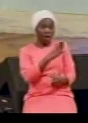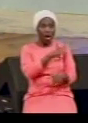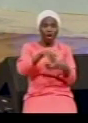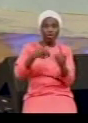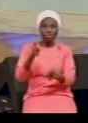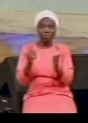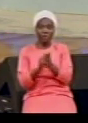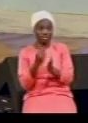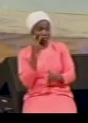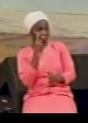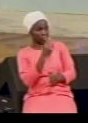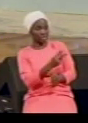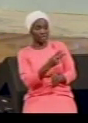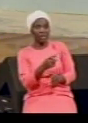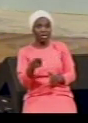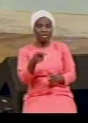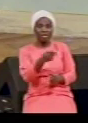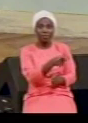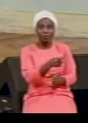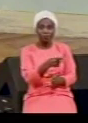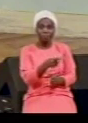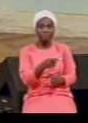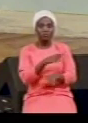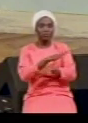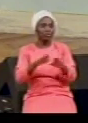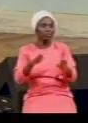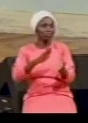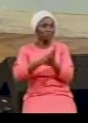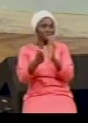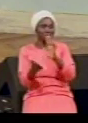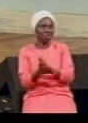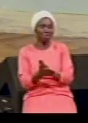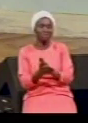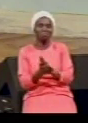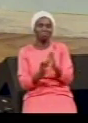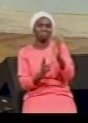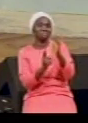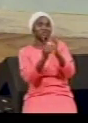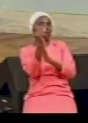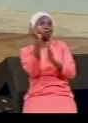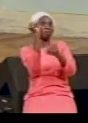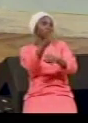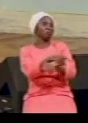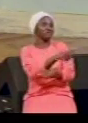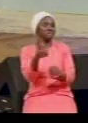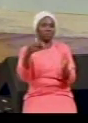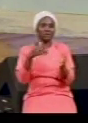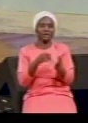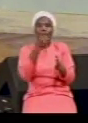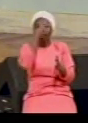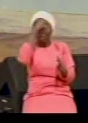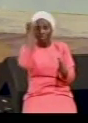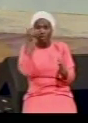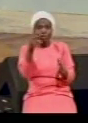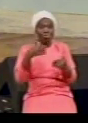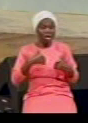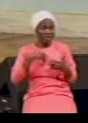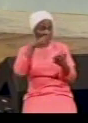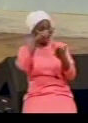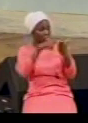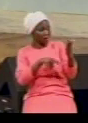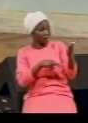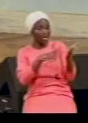not become an overwhelming Goliath over you, because you have read, you